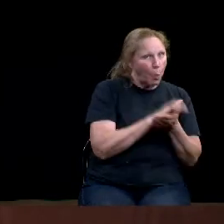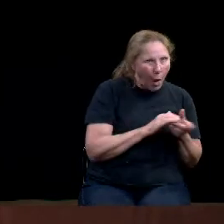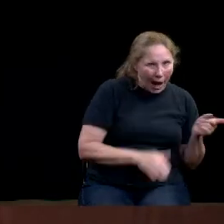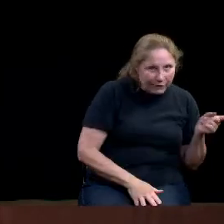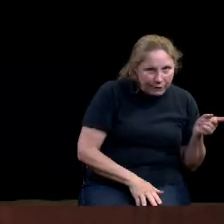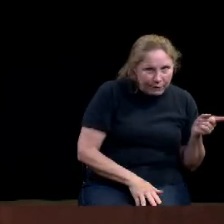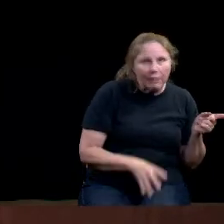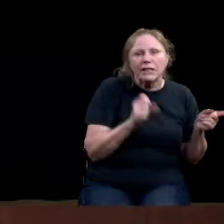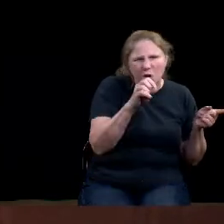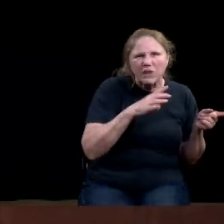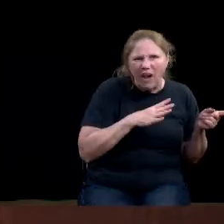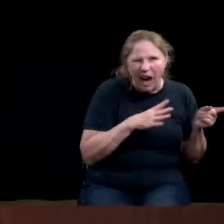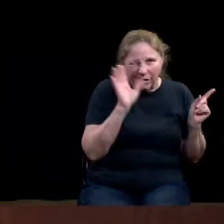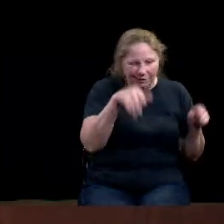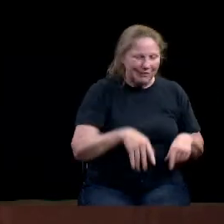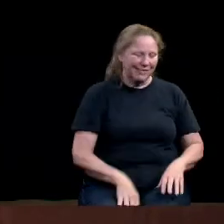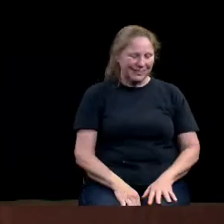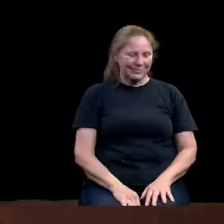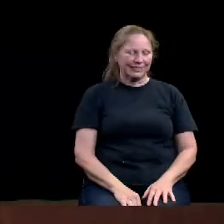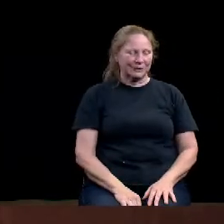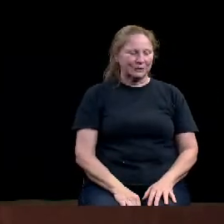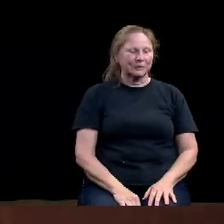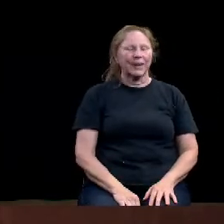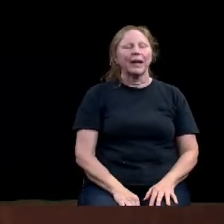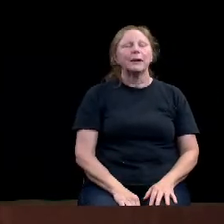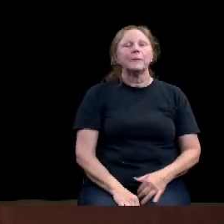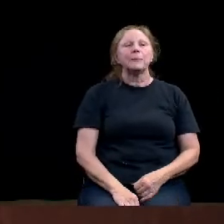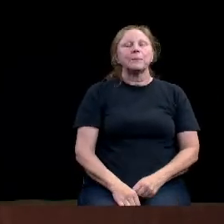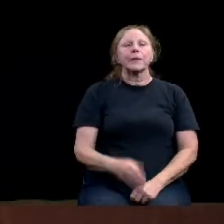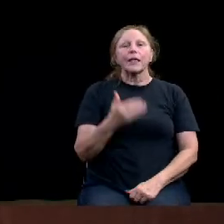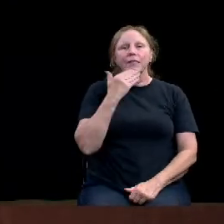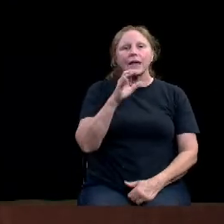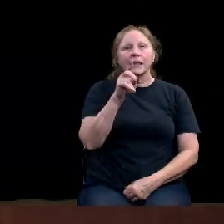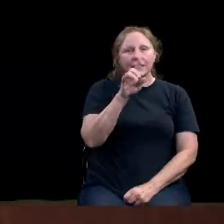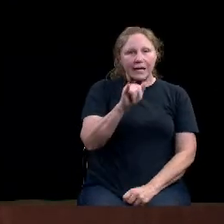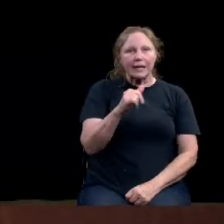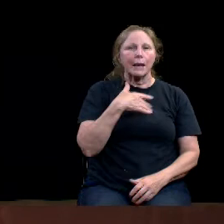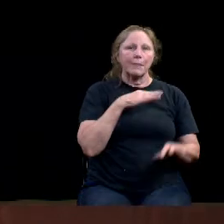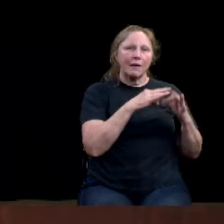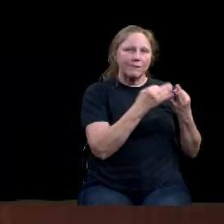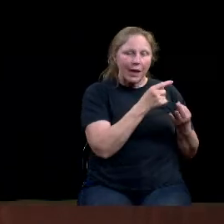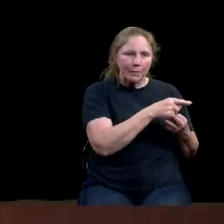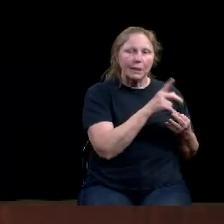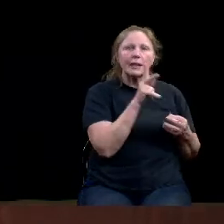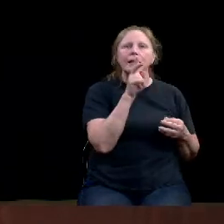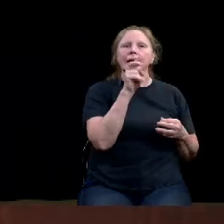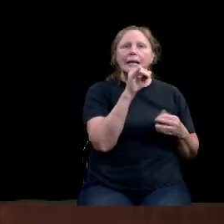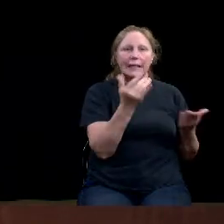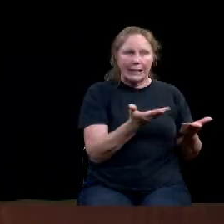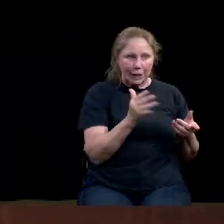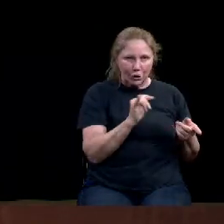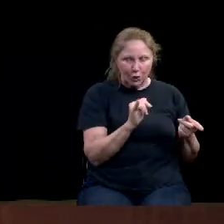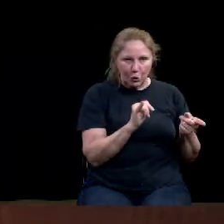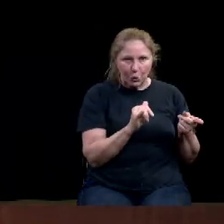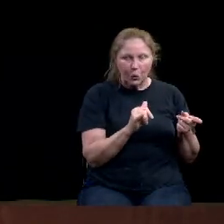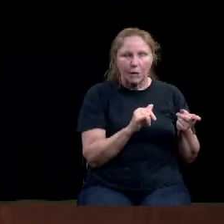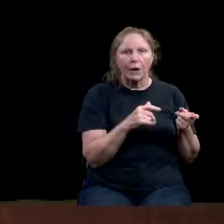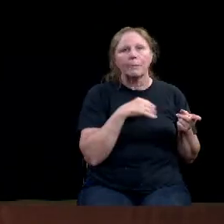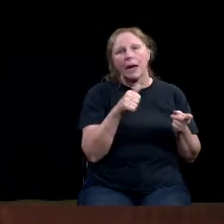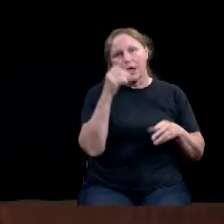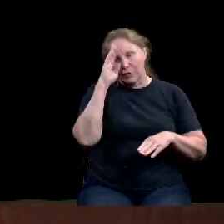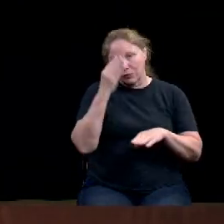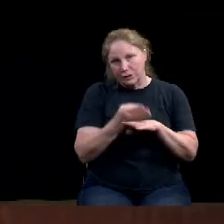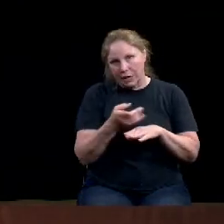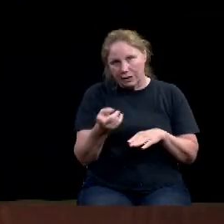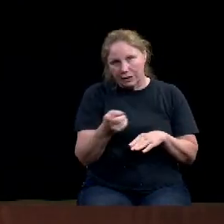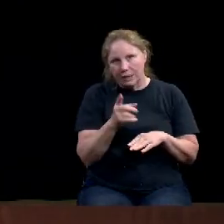too, and my other sons, Spencer and Todd, very helpful, and I just appreciate it. And so that part